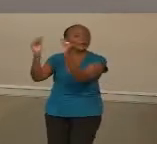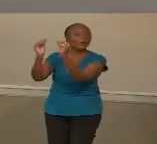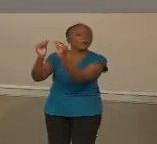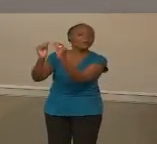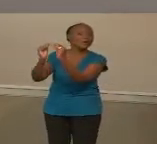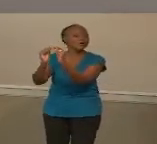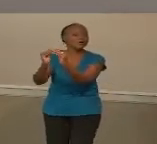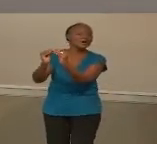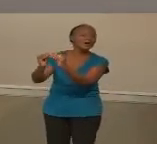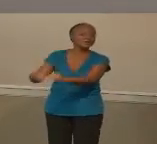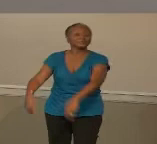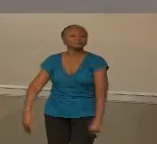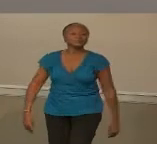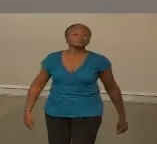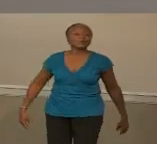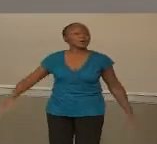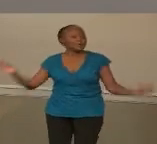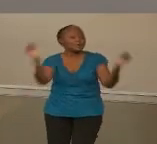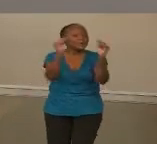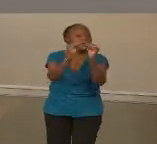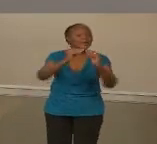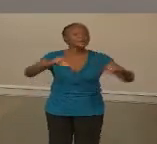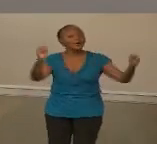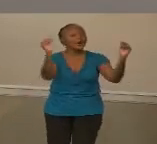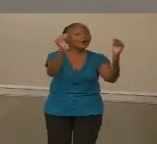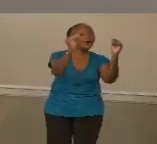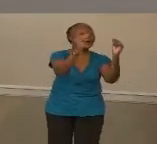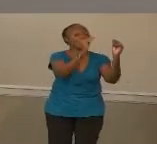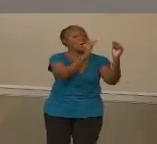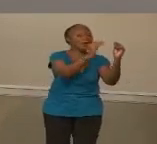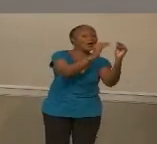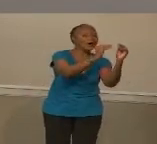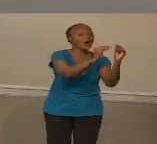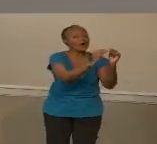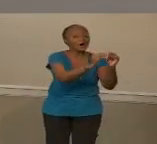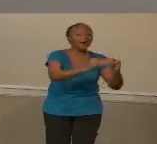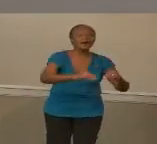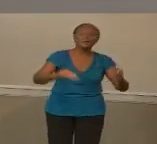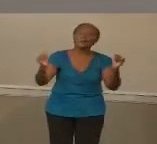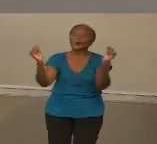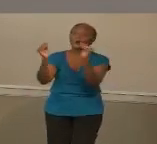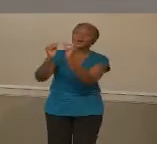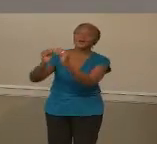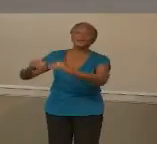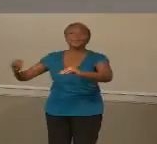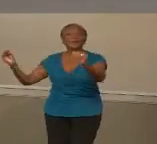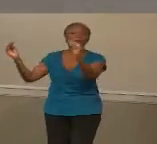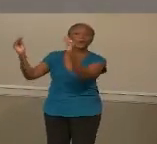More and more, more and more, more and more, more.